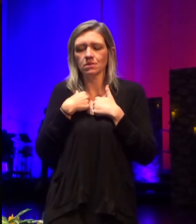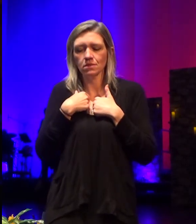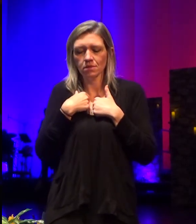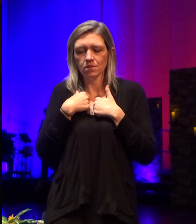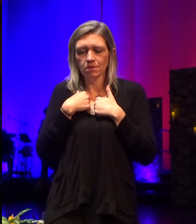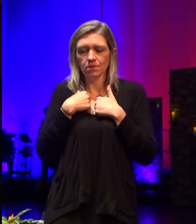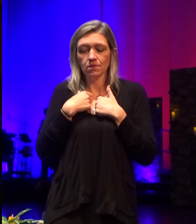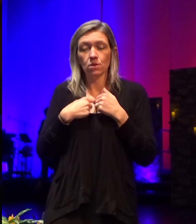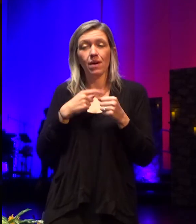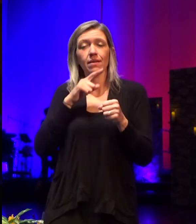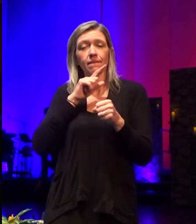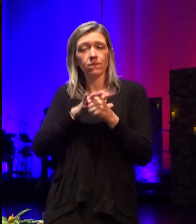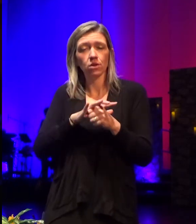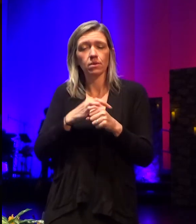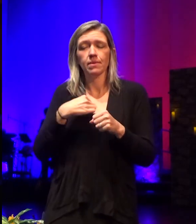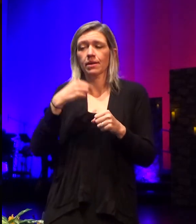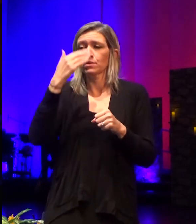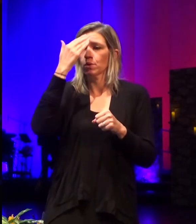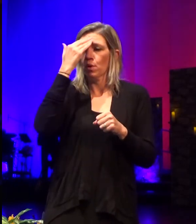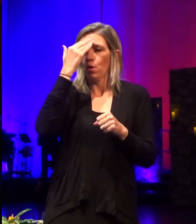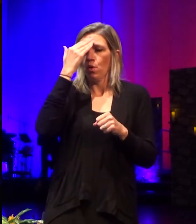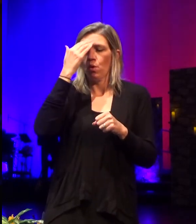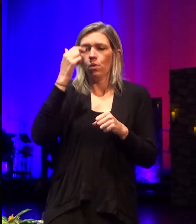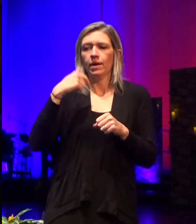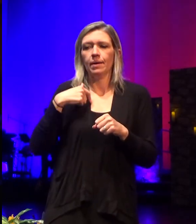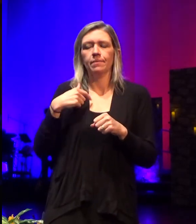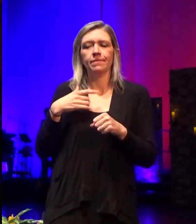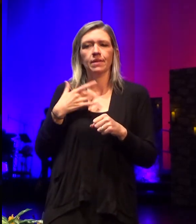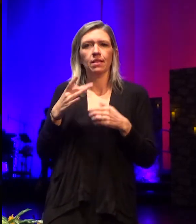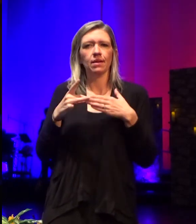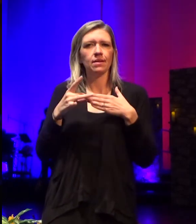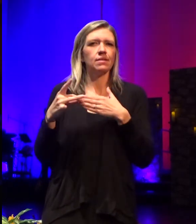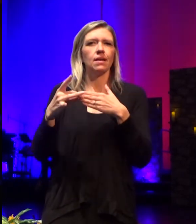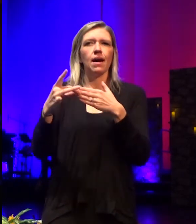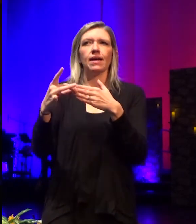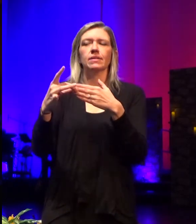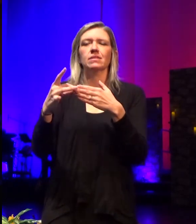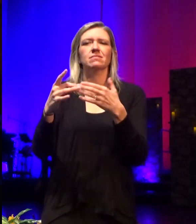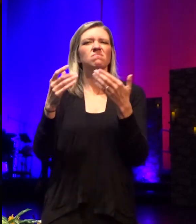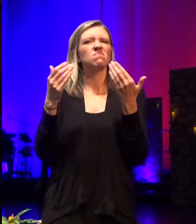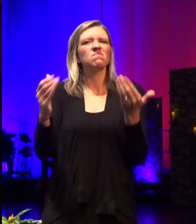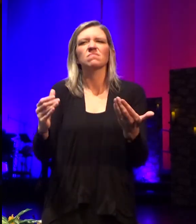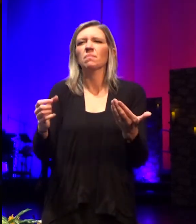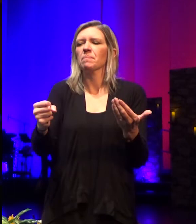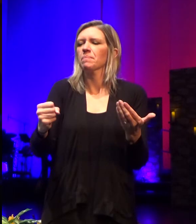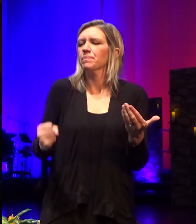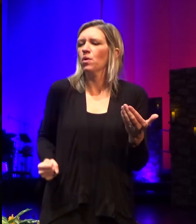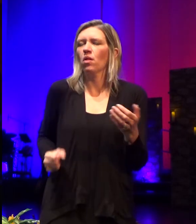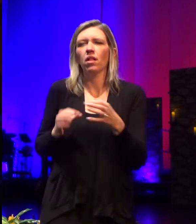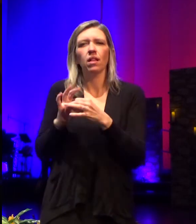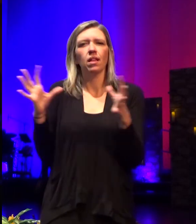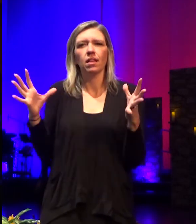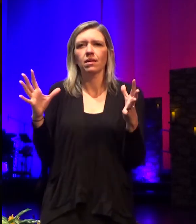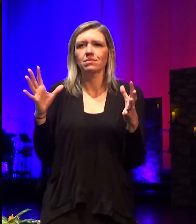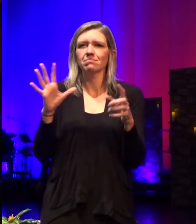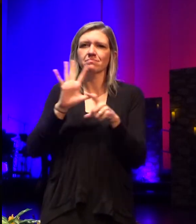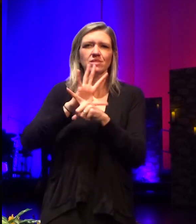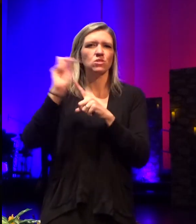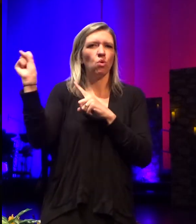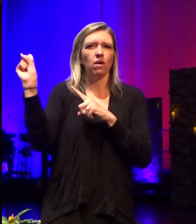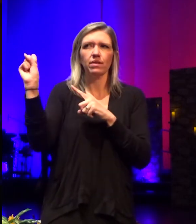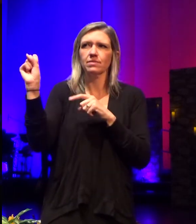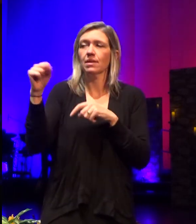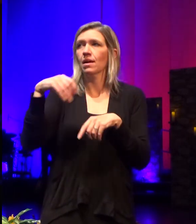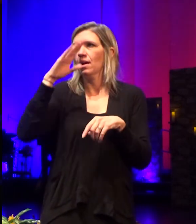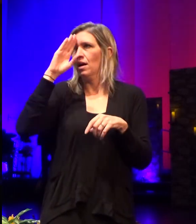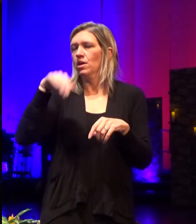So I affirm and know that in the ways guided to pull the release mechanism and soar, I know we